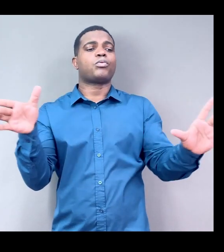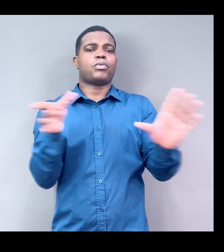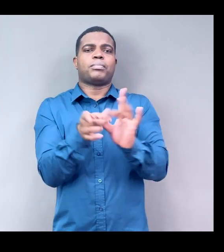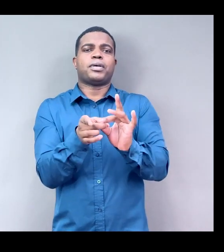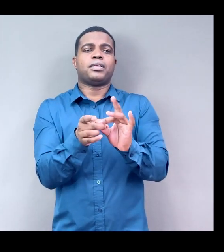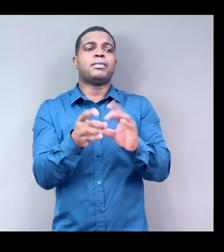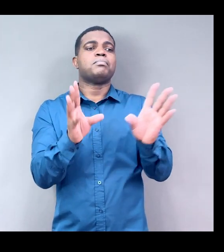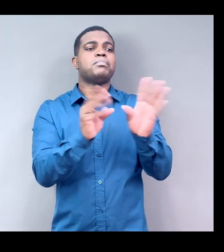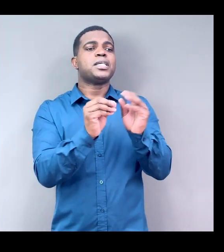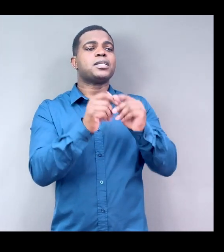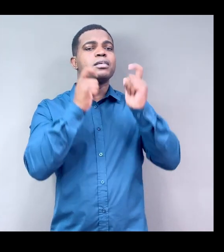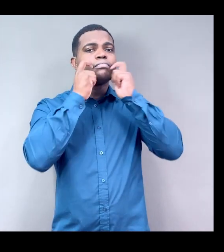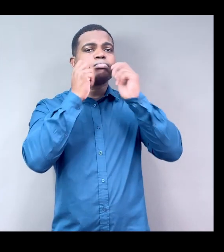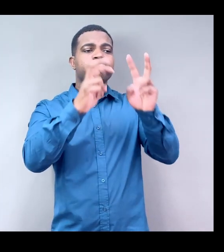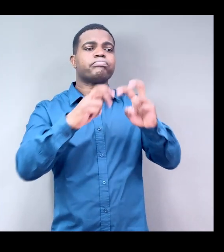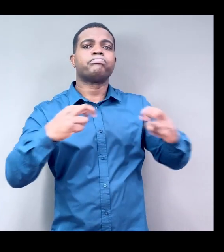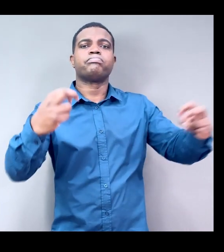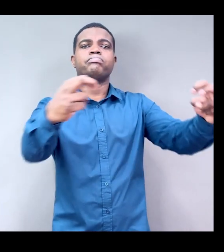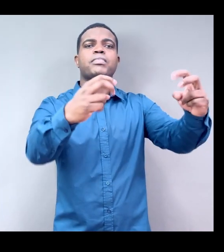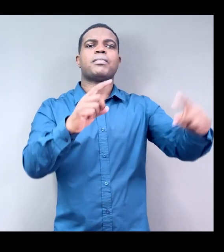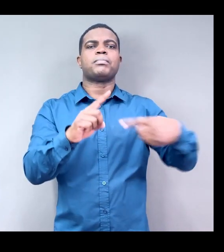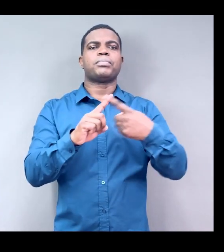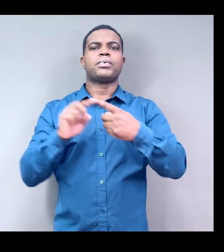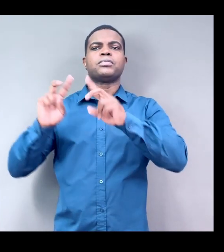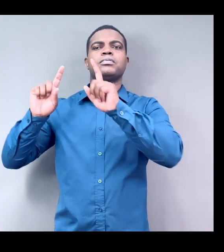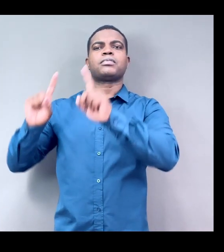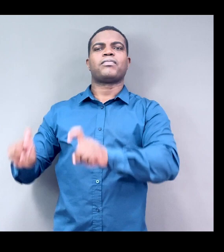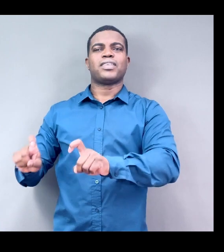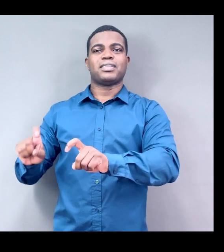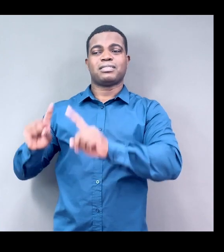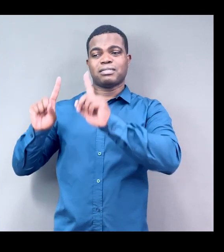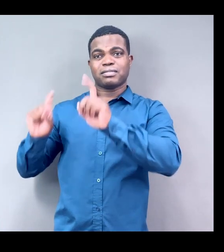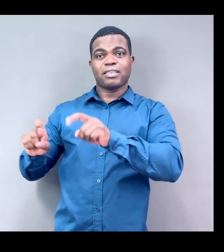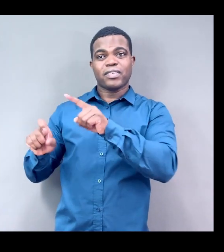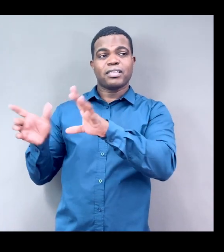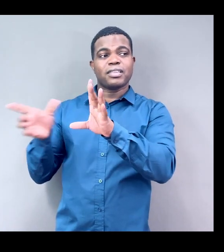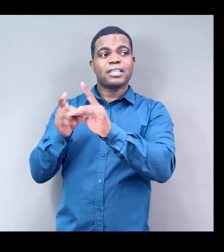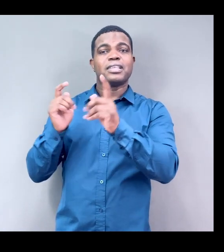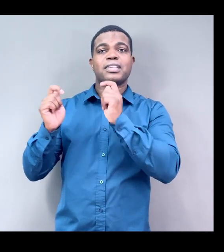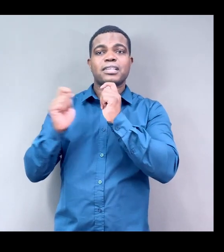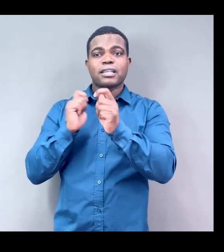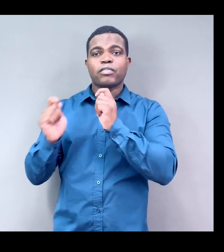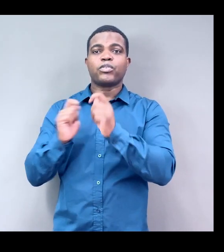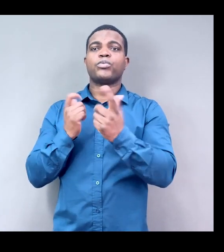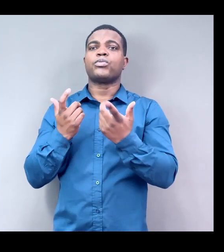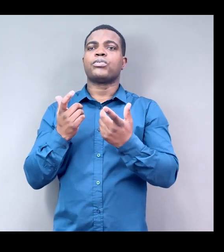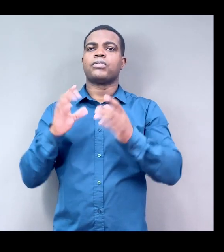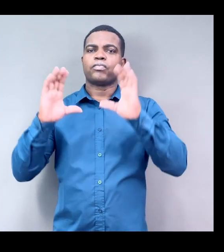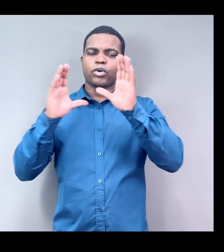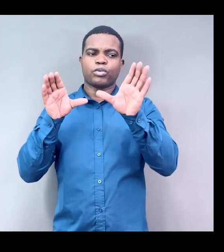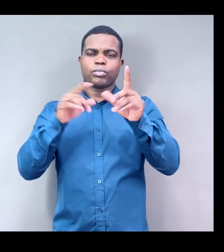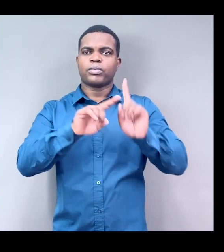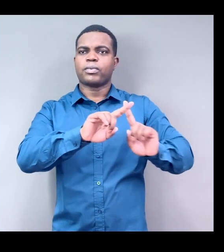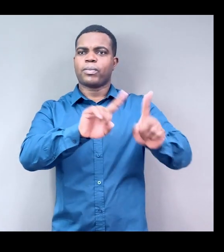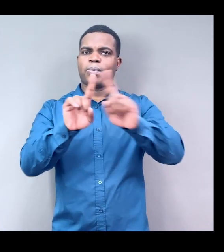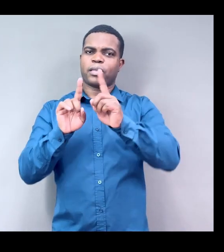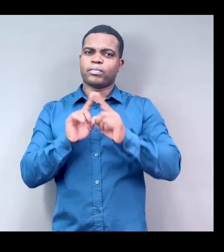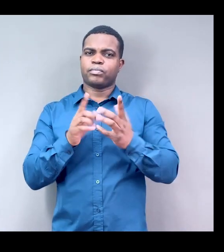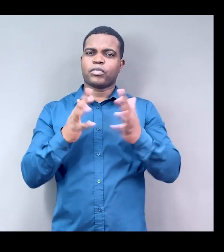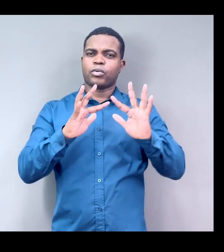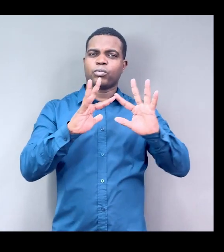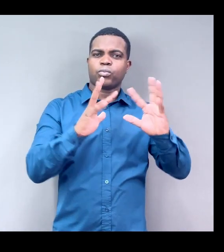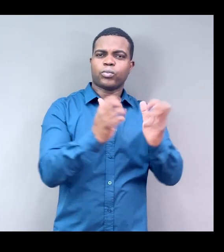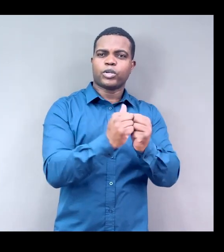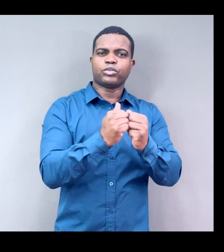to combine town hall meetings with surveys, with interviews, with